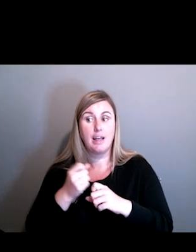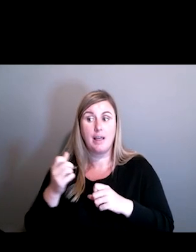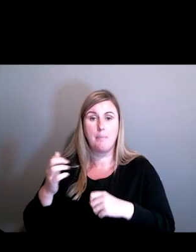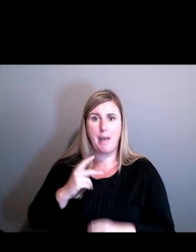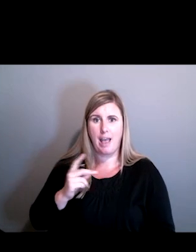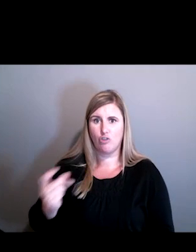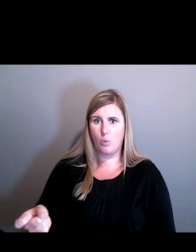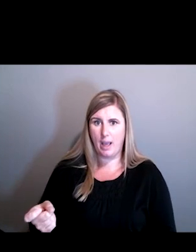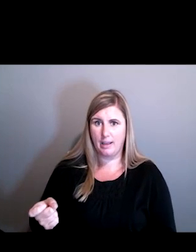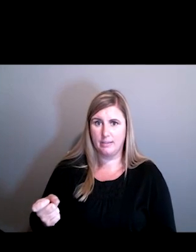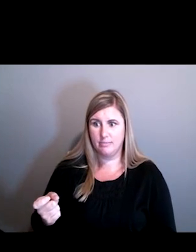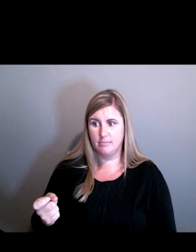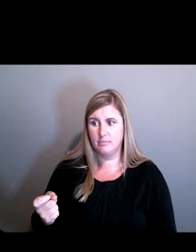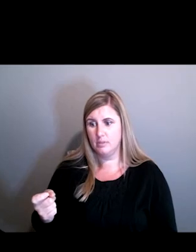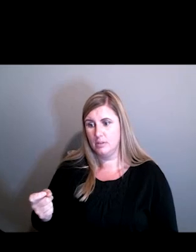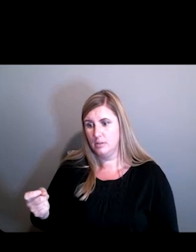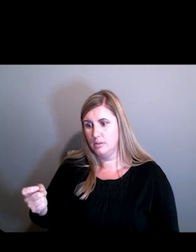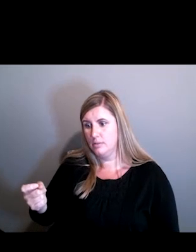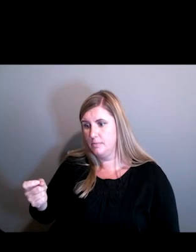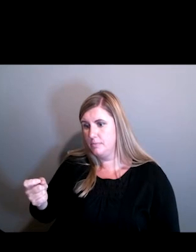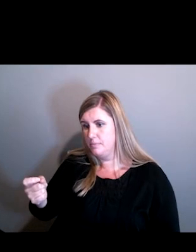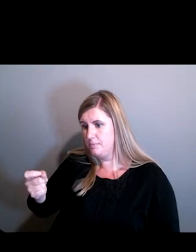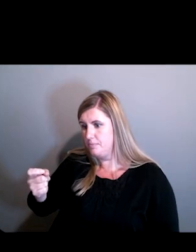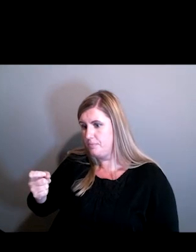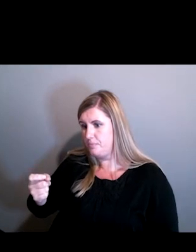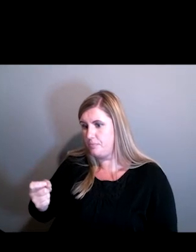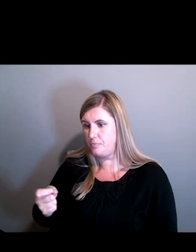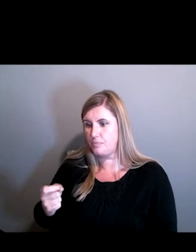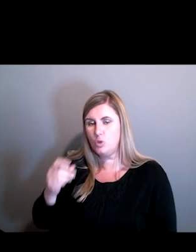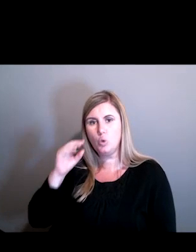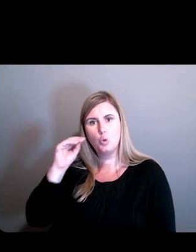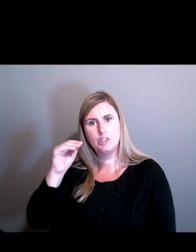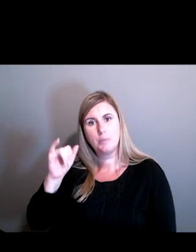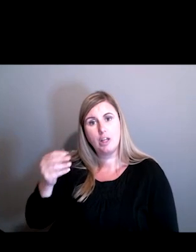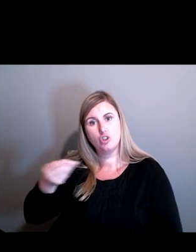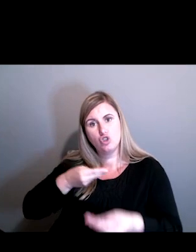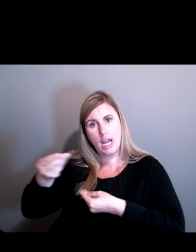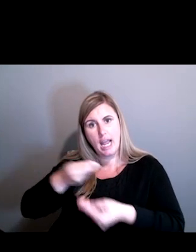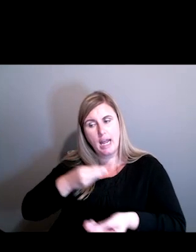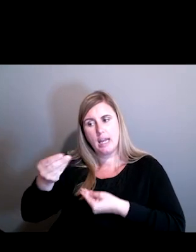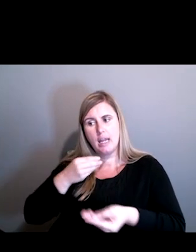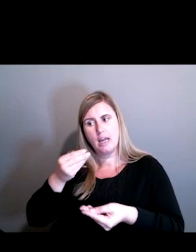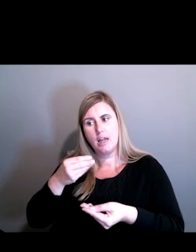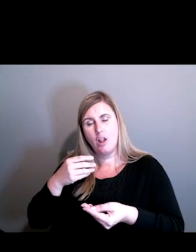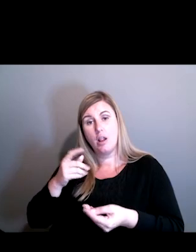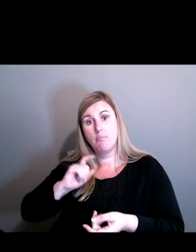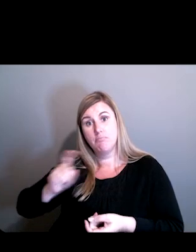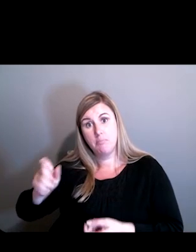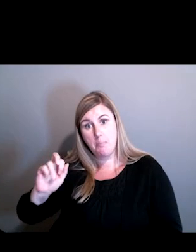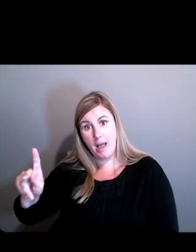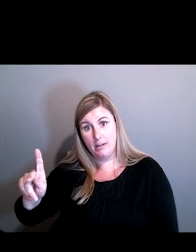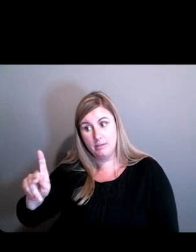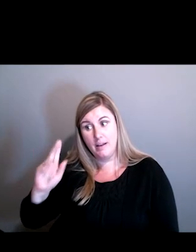back, right? And so you teach them that trade, and then they'll get that valuable item right